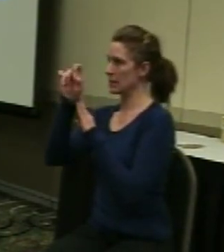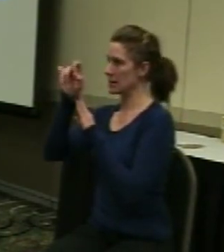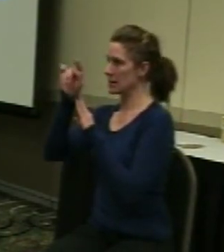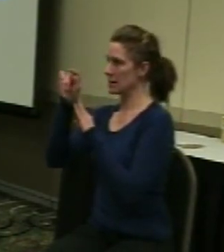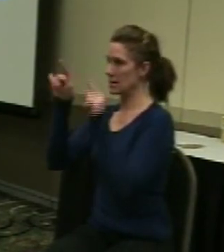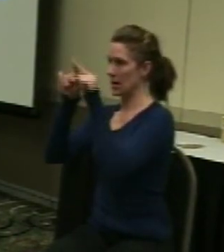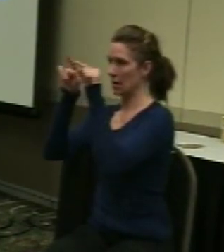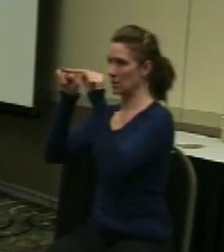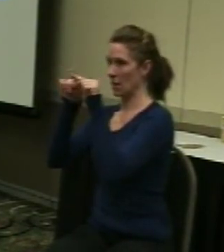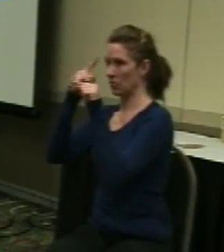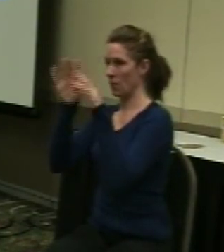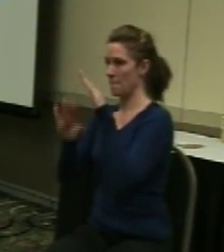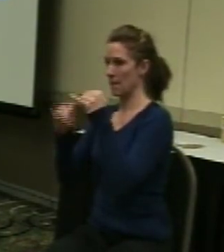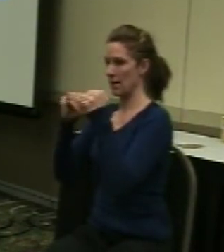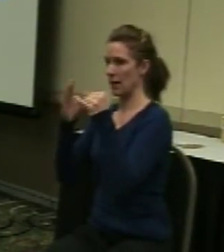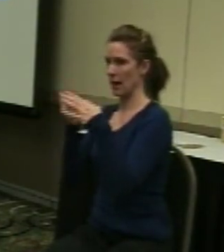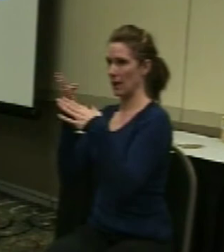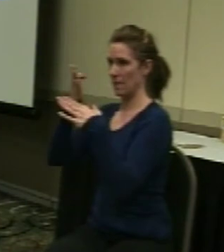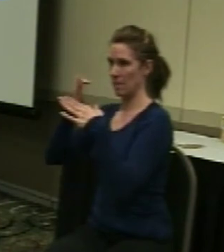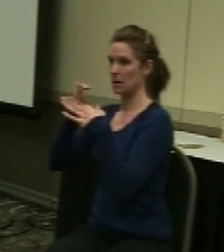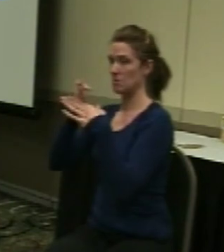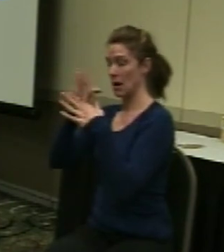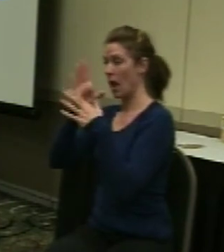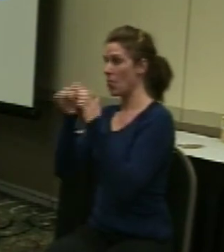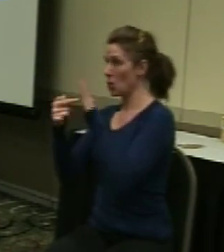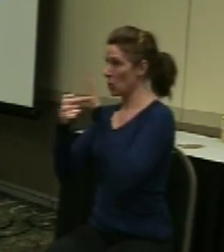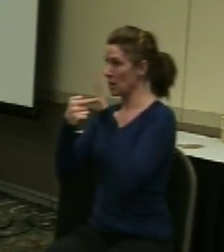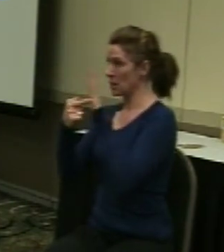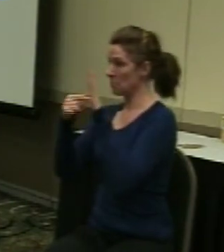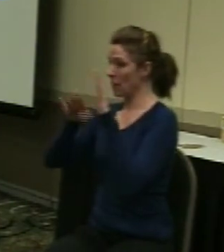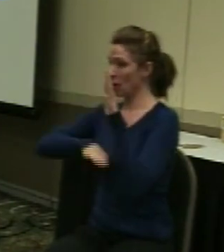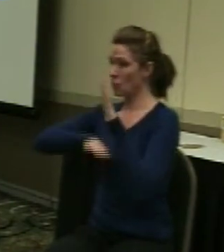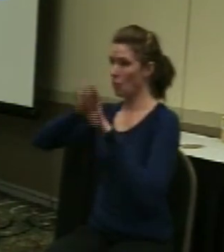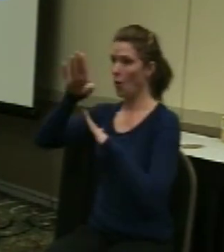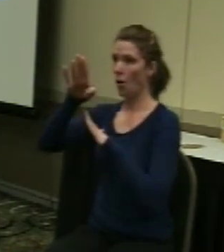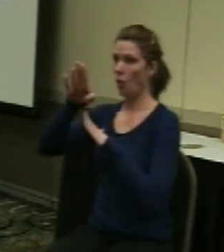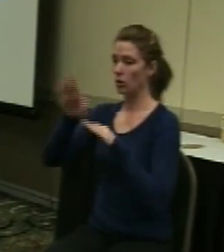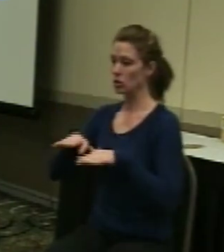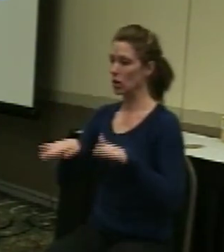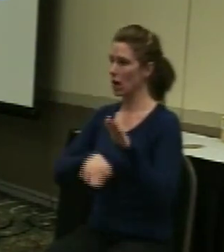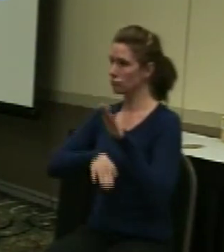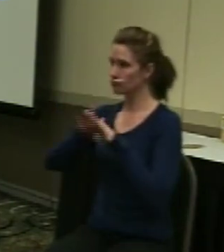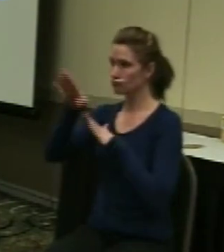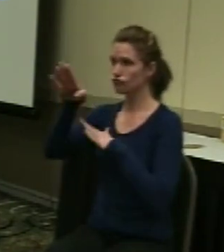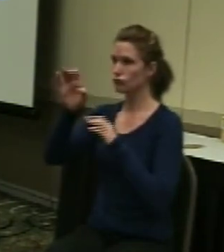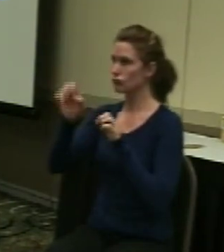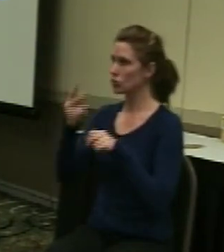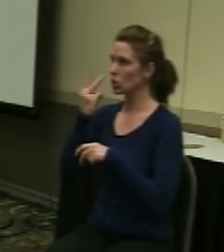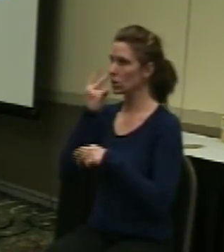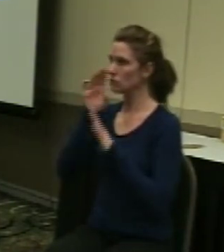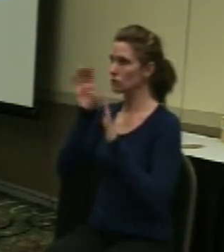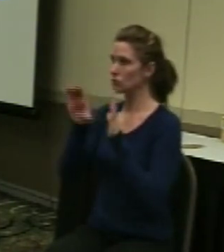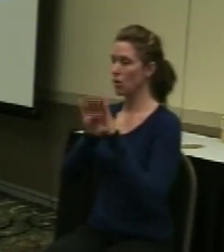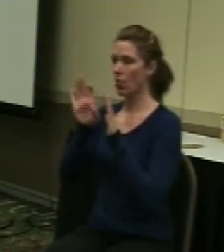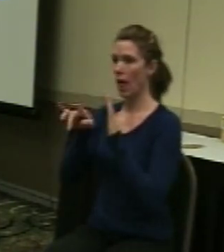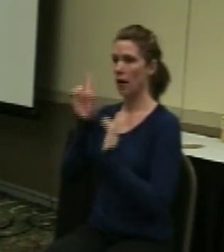intervention, and then you can show the growth of the child over time. So